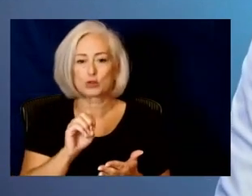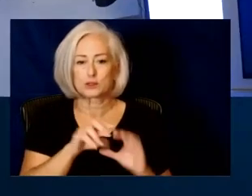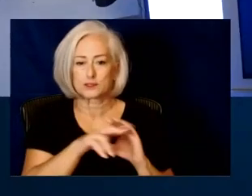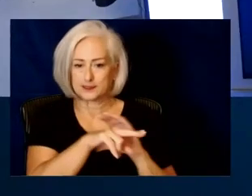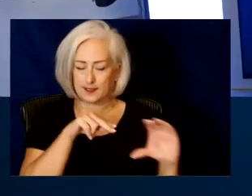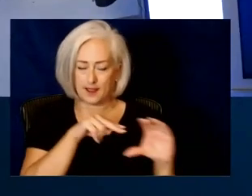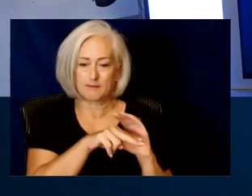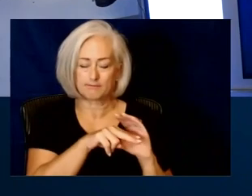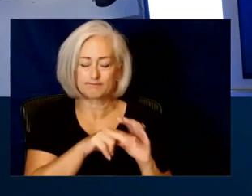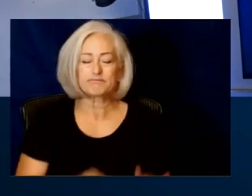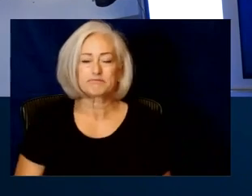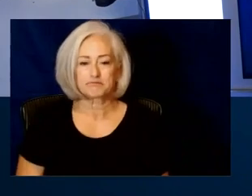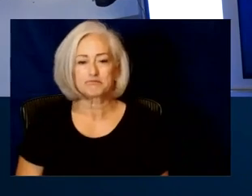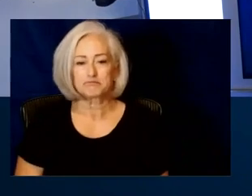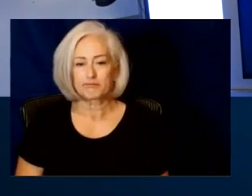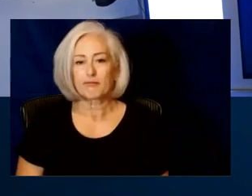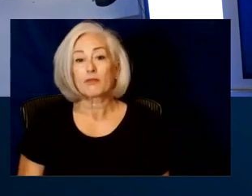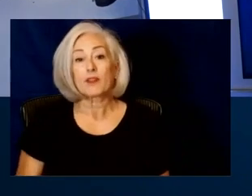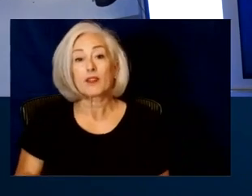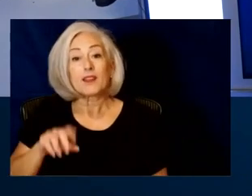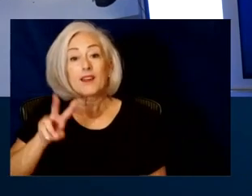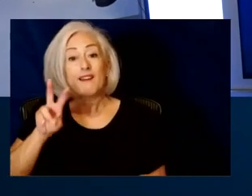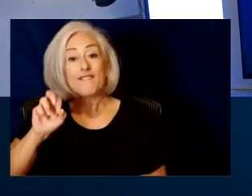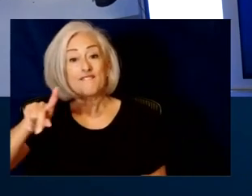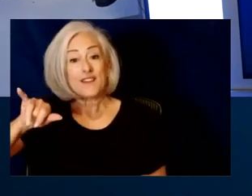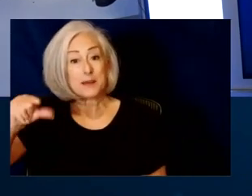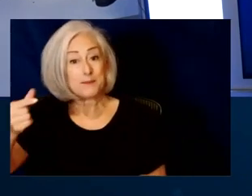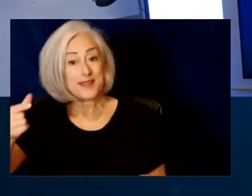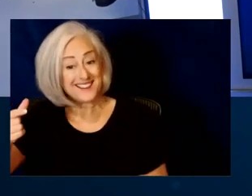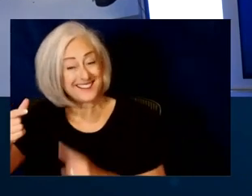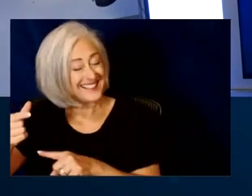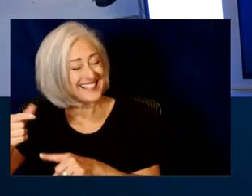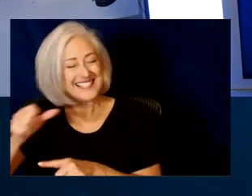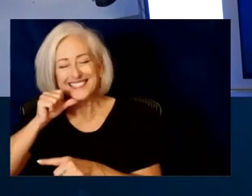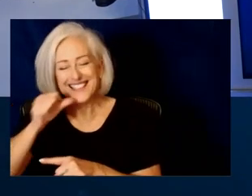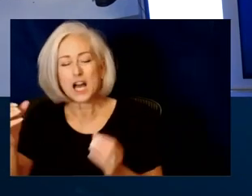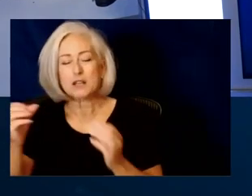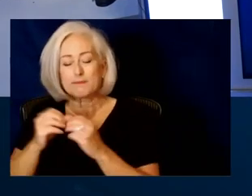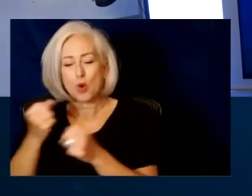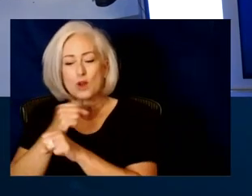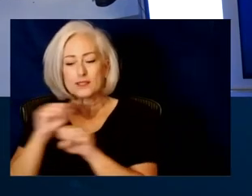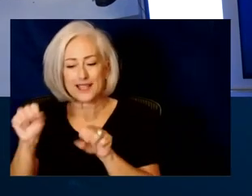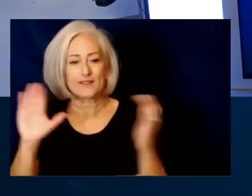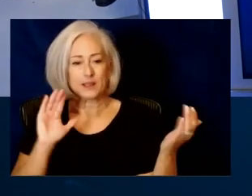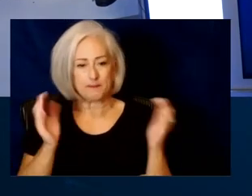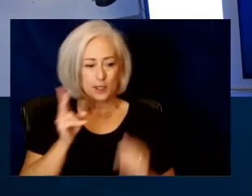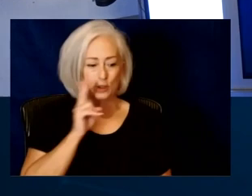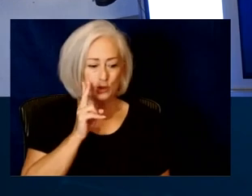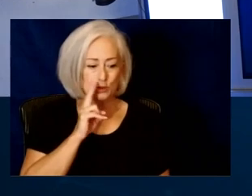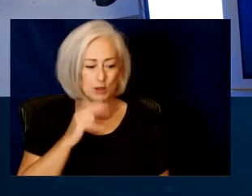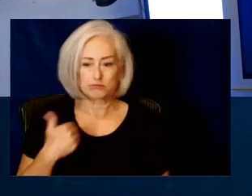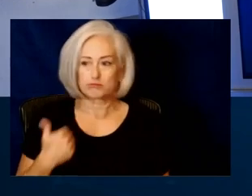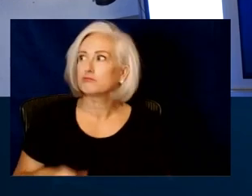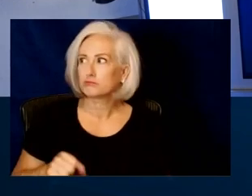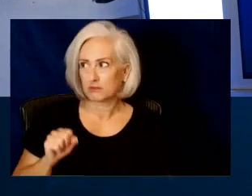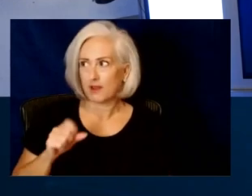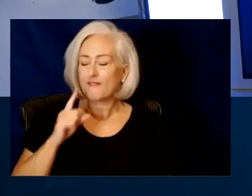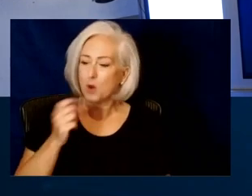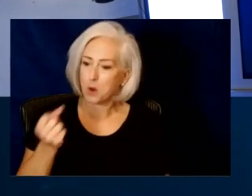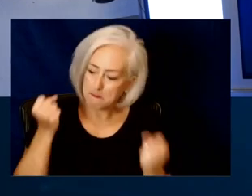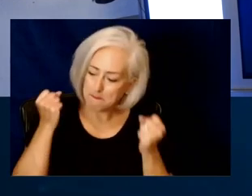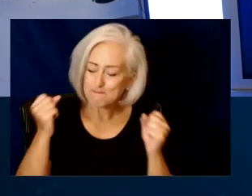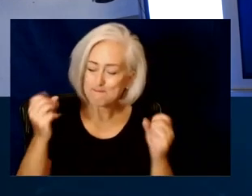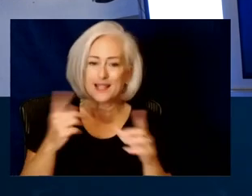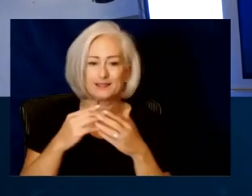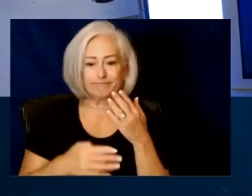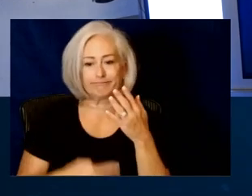just to say, vaping is not safer than smoking. Correct. All right. For many reasons. Yeah, for many reasons. It may be worse in many